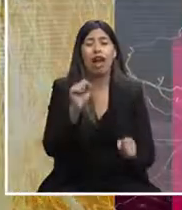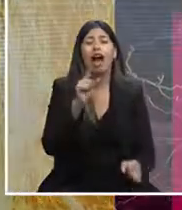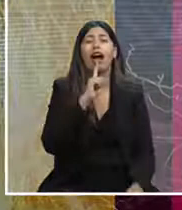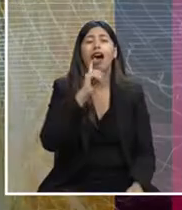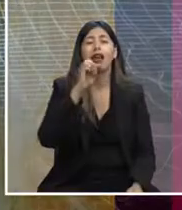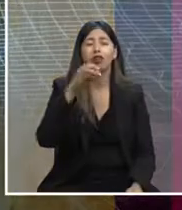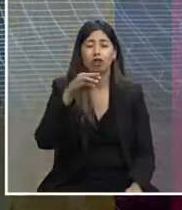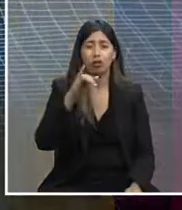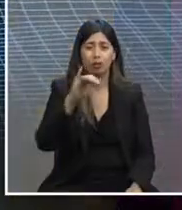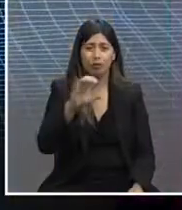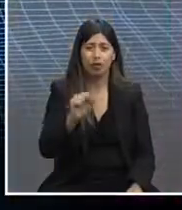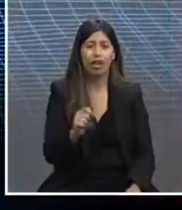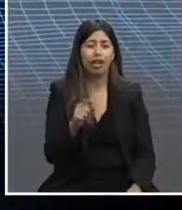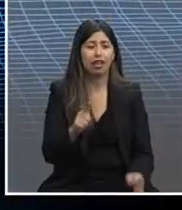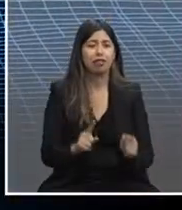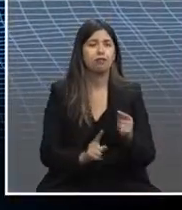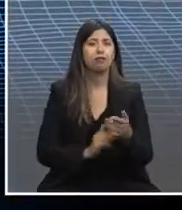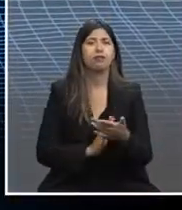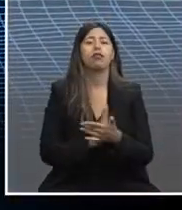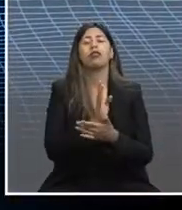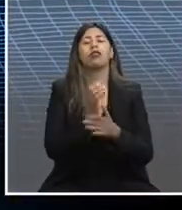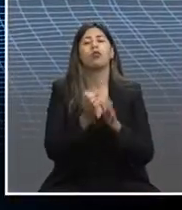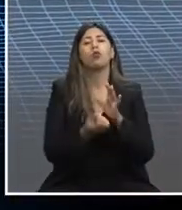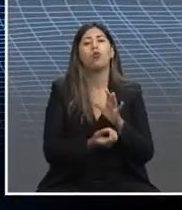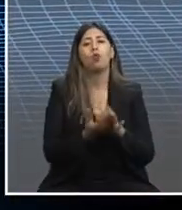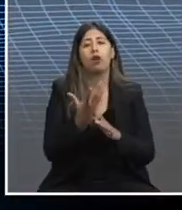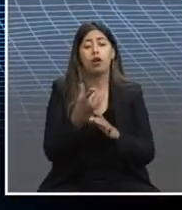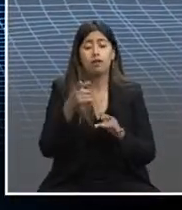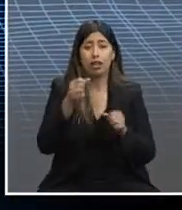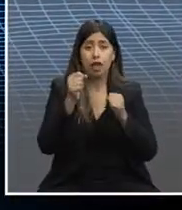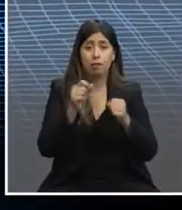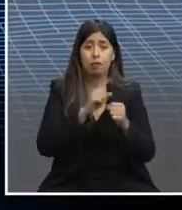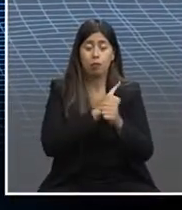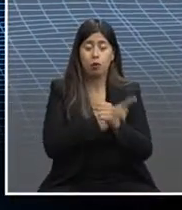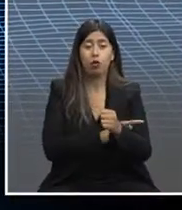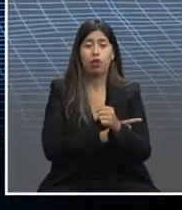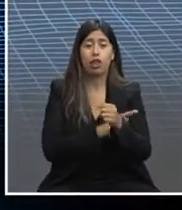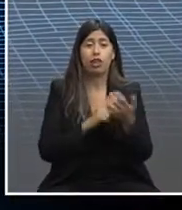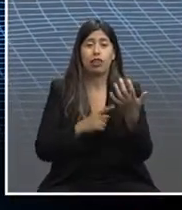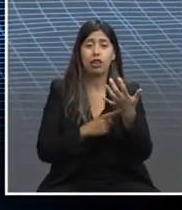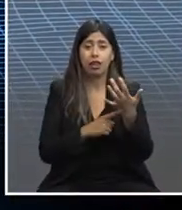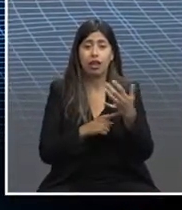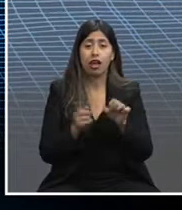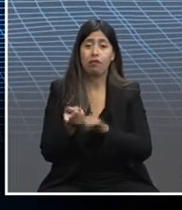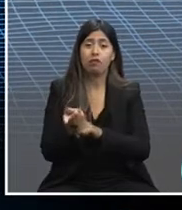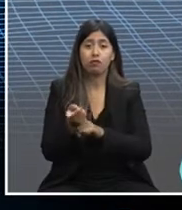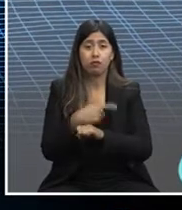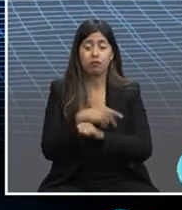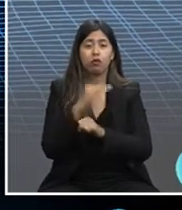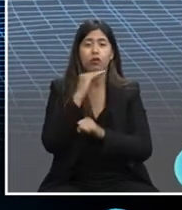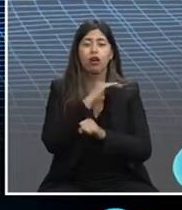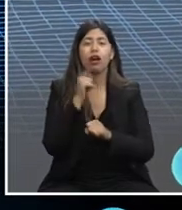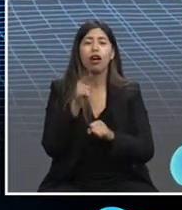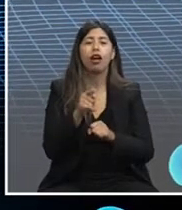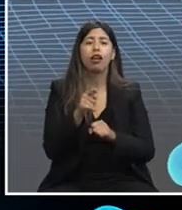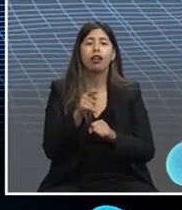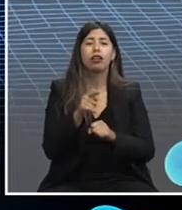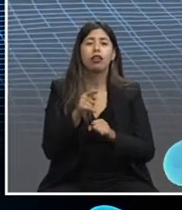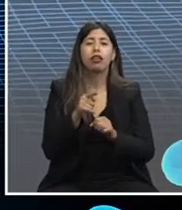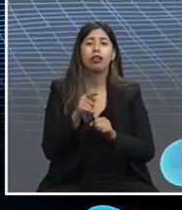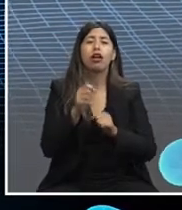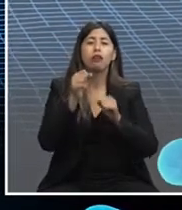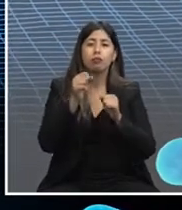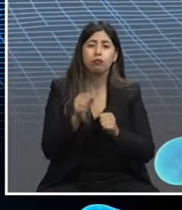rapidly accelerating technological power finally reached the threshold where we might be able to destroy ourselves. The first